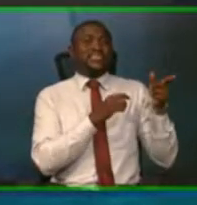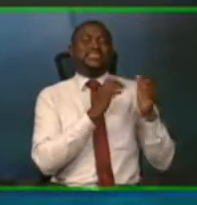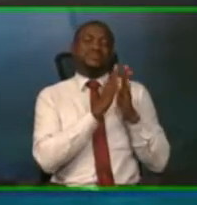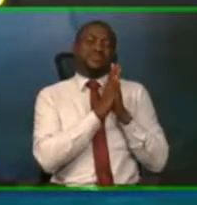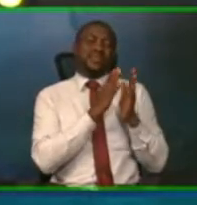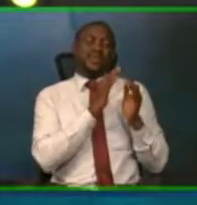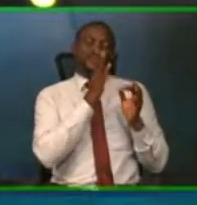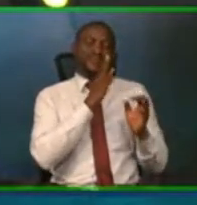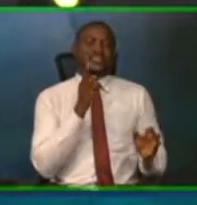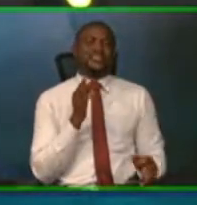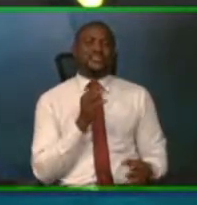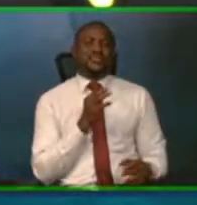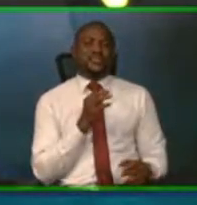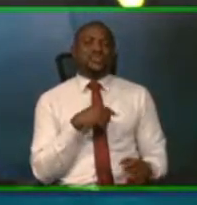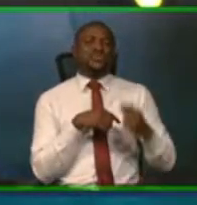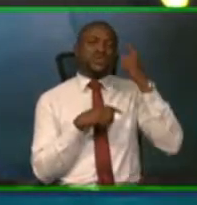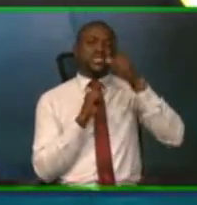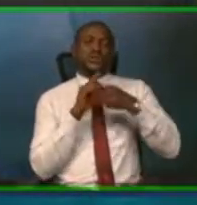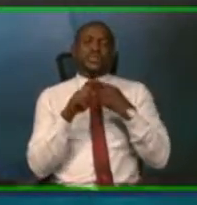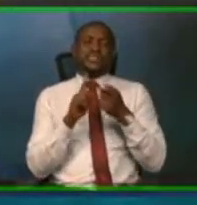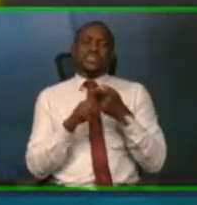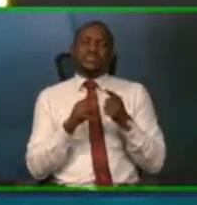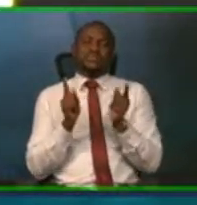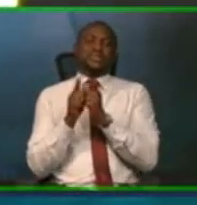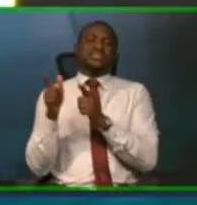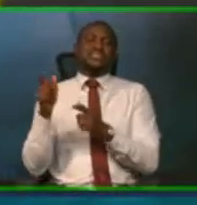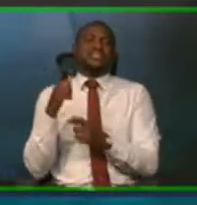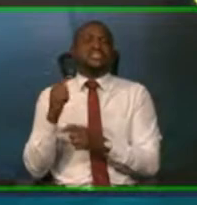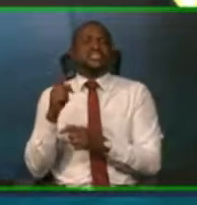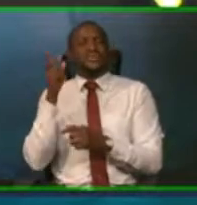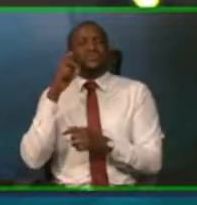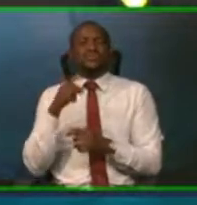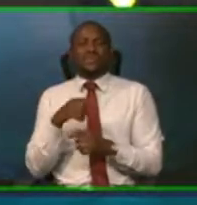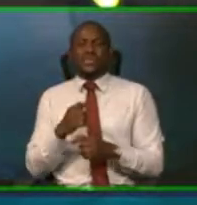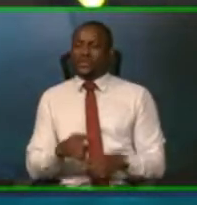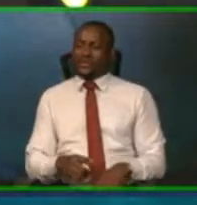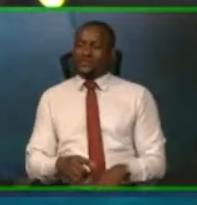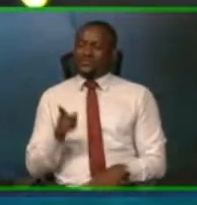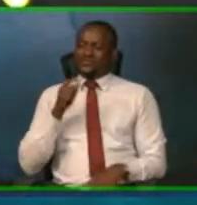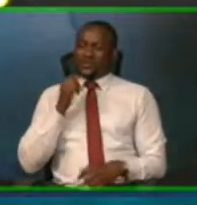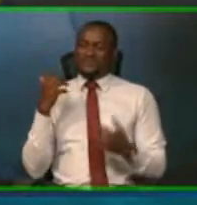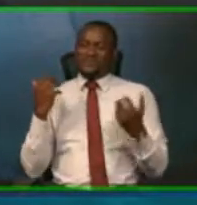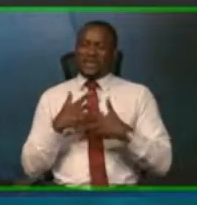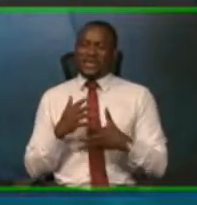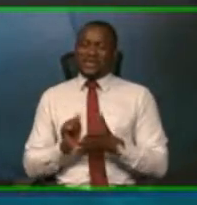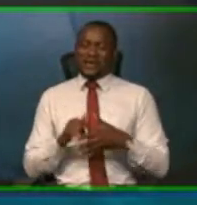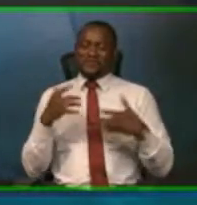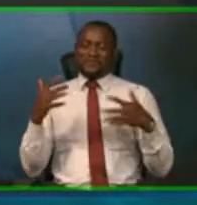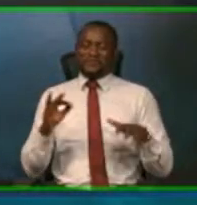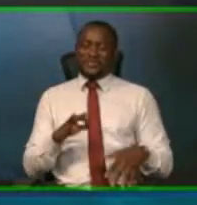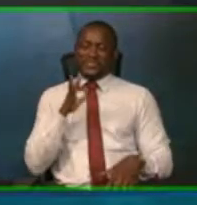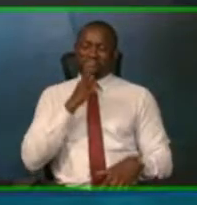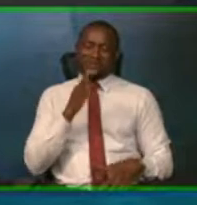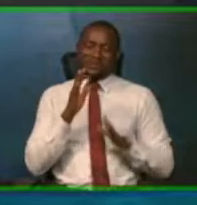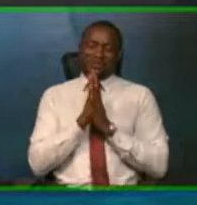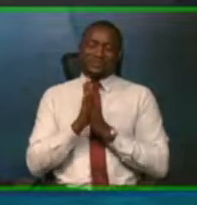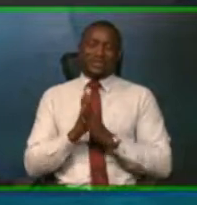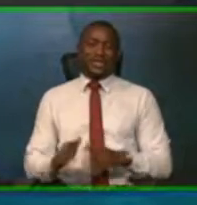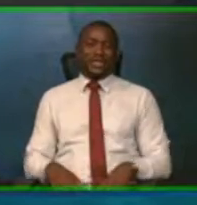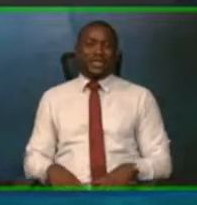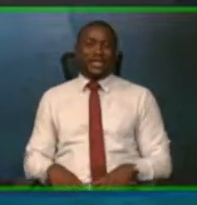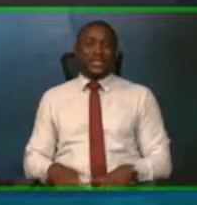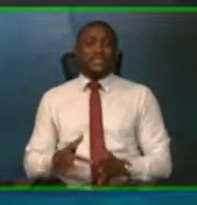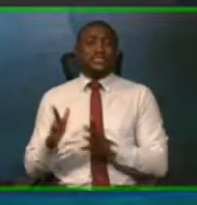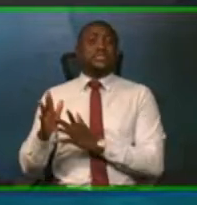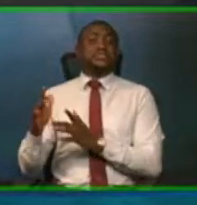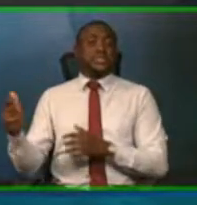You thought that when he met the devil, he would say, are you, in fact, shouldn't you be afraid that the prayer and fasting of Jesus brought Satan closer to